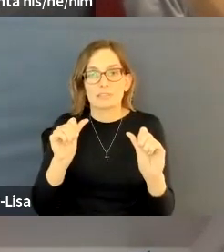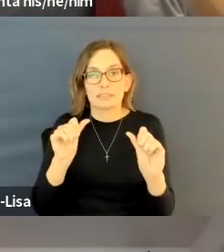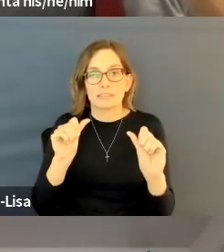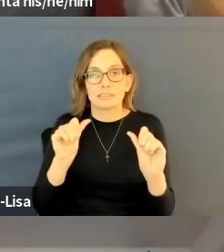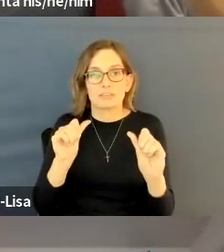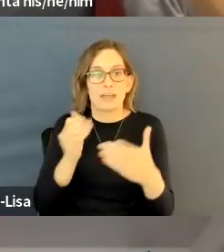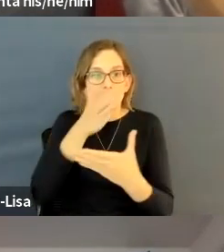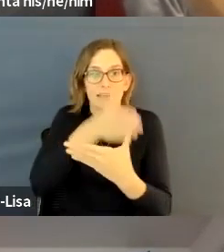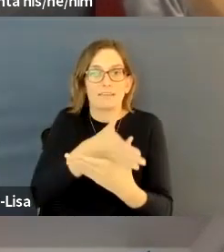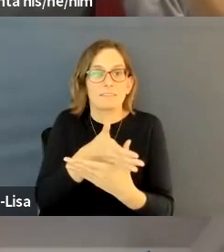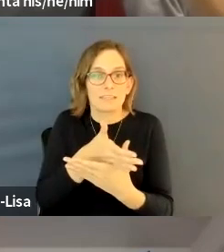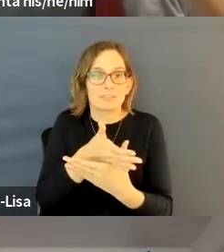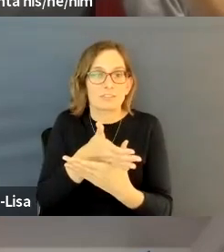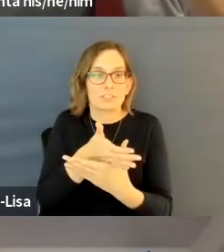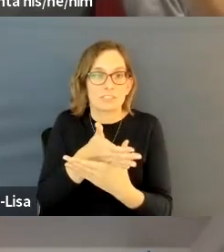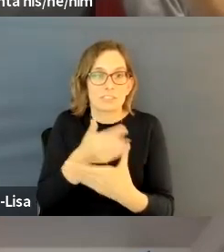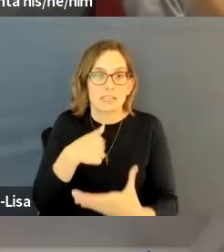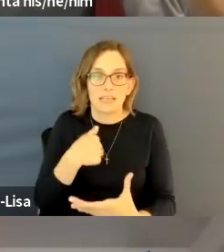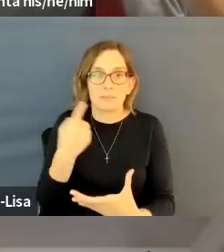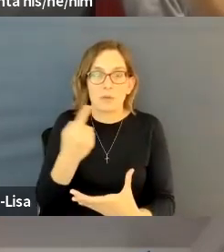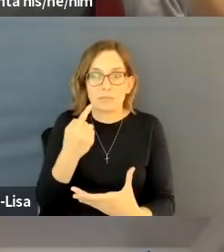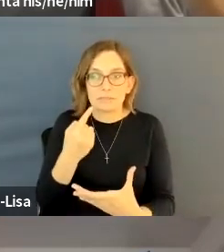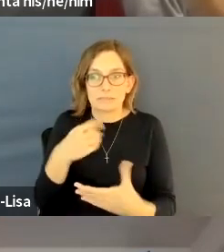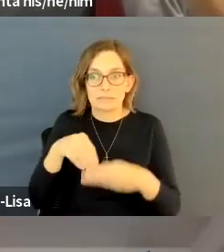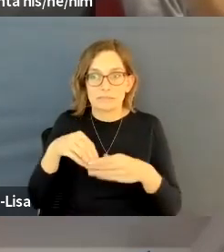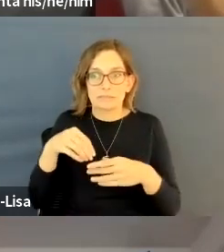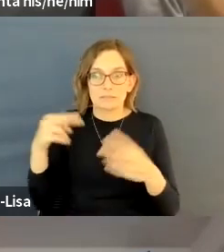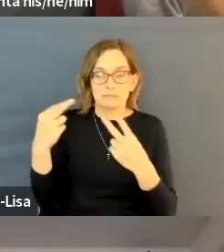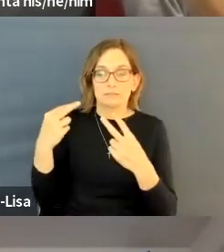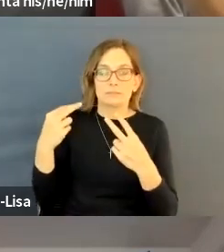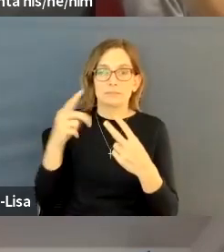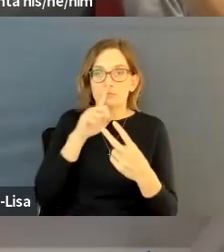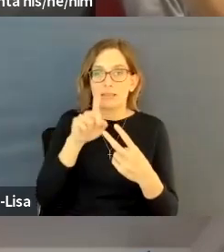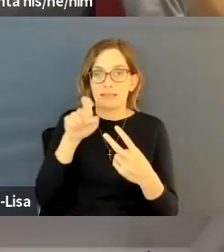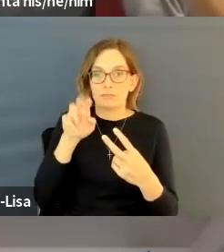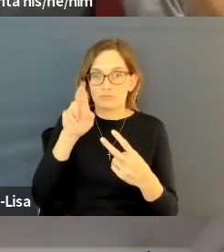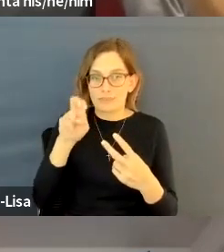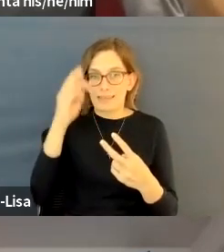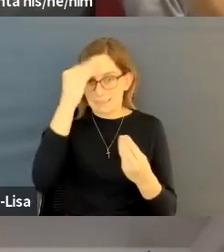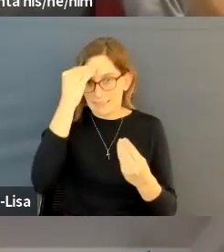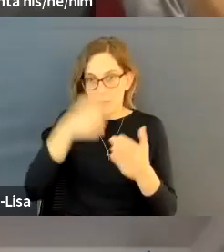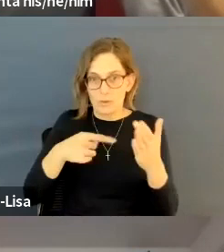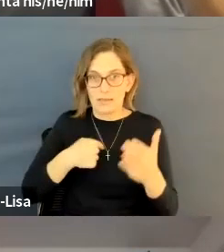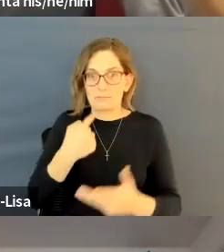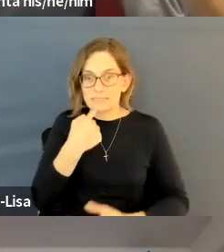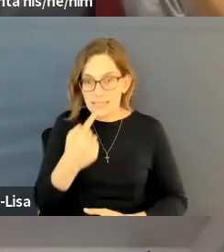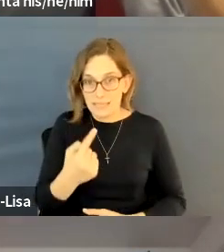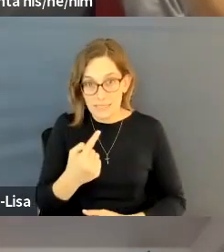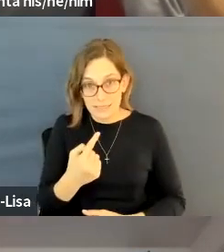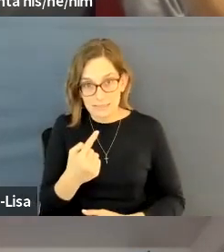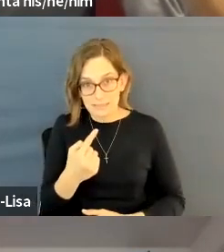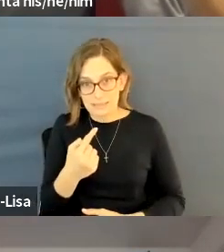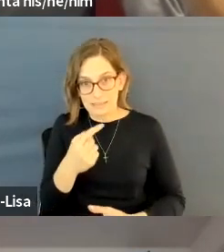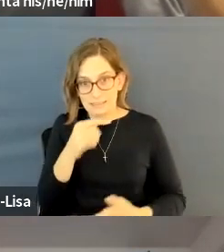an intervention, I was always put in the spot of like really having to rethink what I was saying. Like they were like, is that like, why